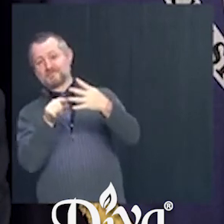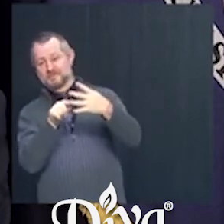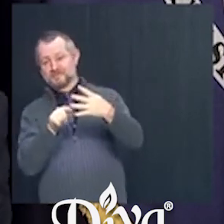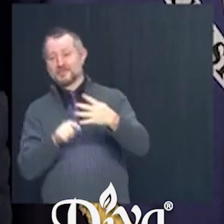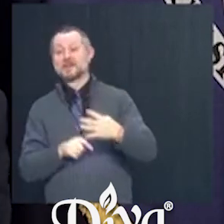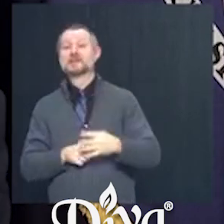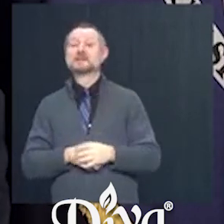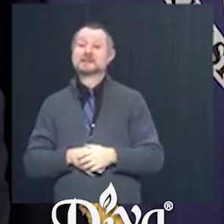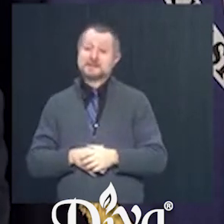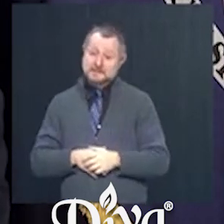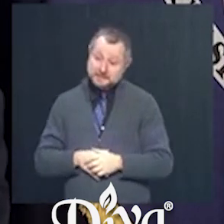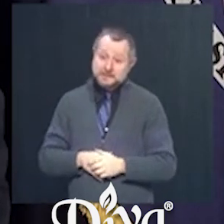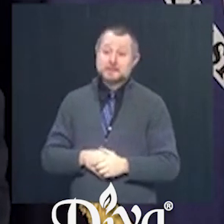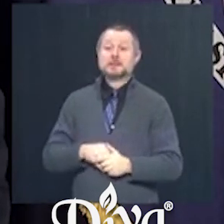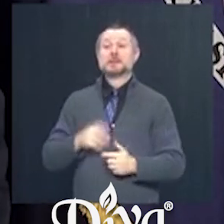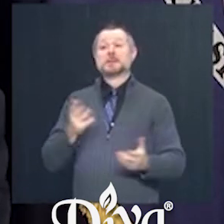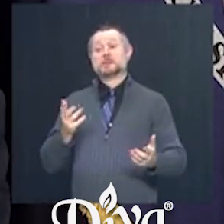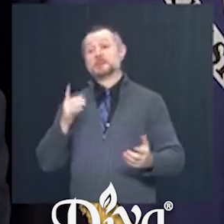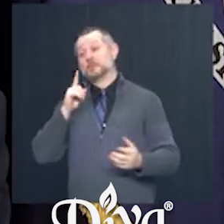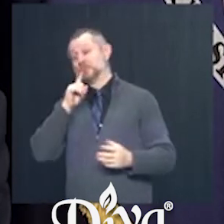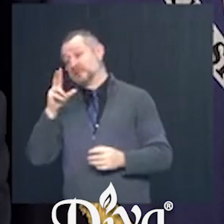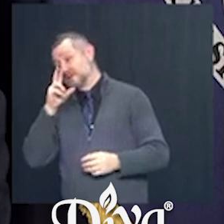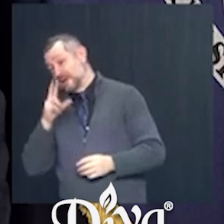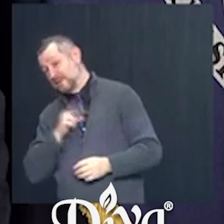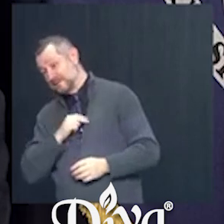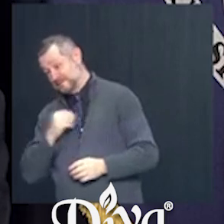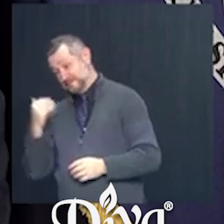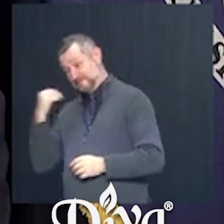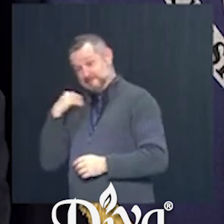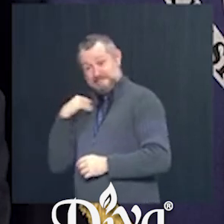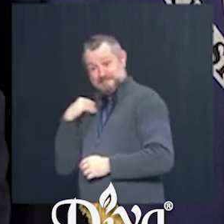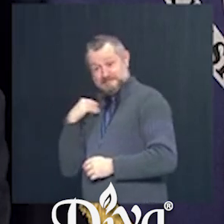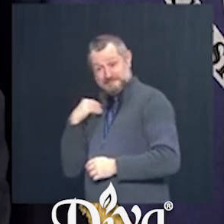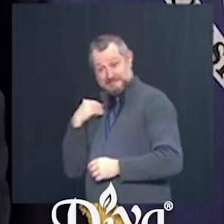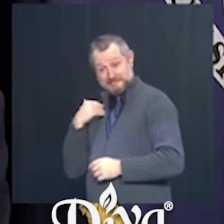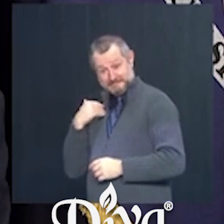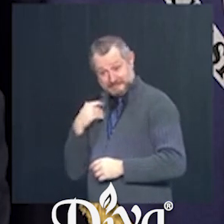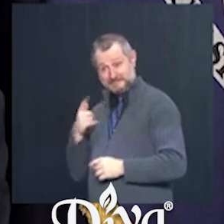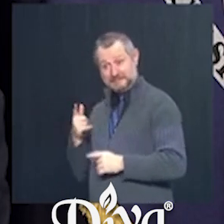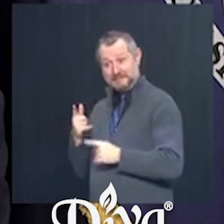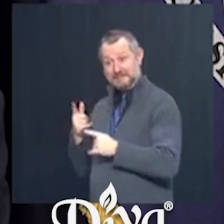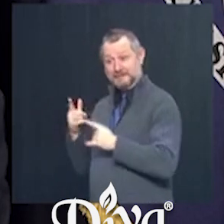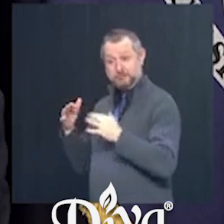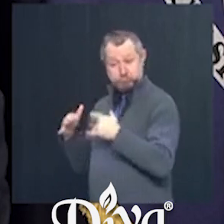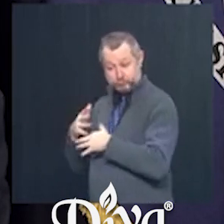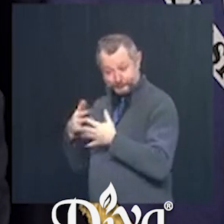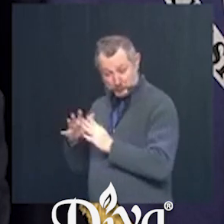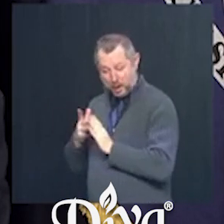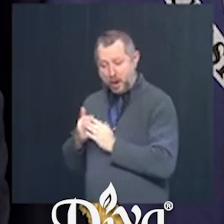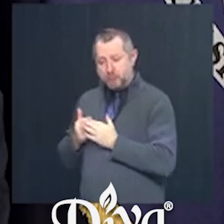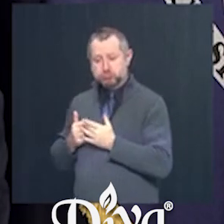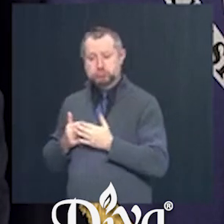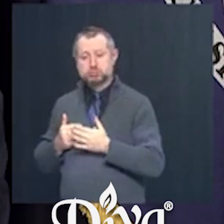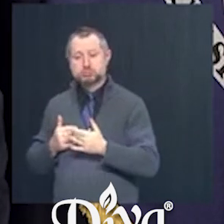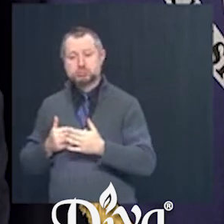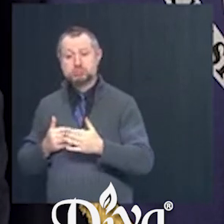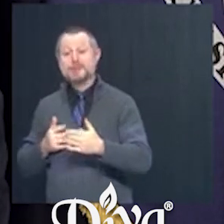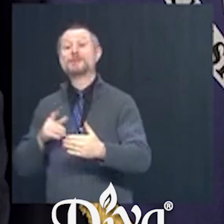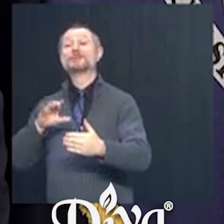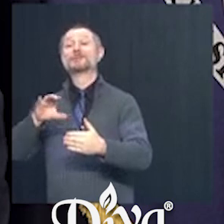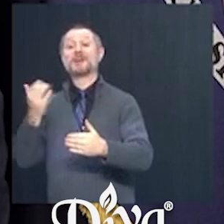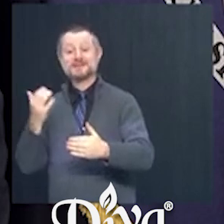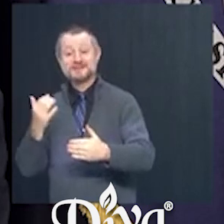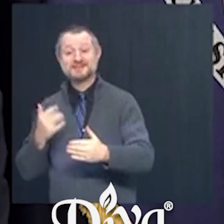right? You're still dealing with Thanksgiving. Thanksgiving runs right into Christmas,